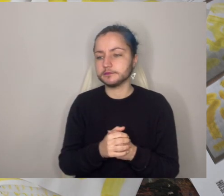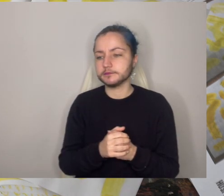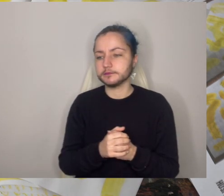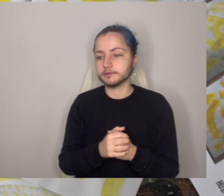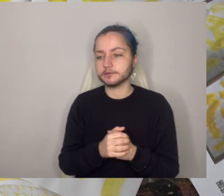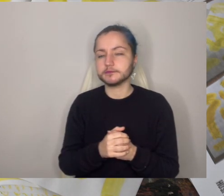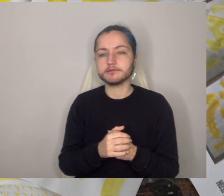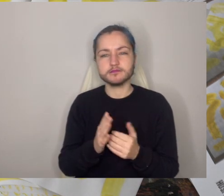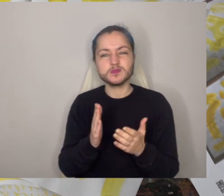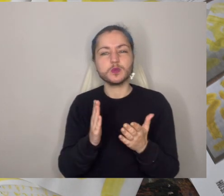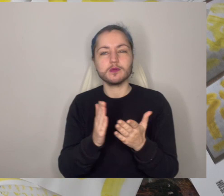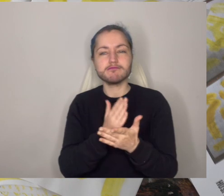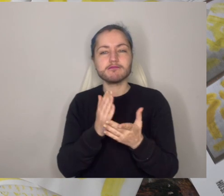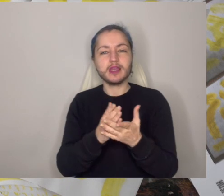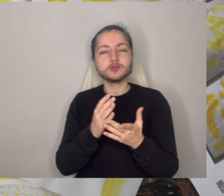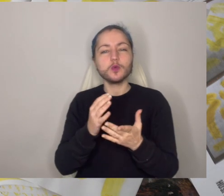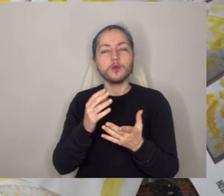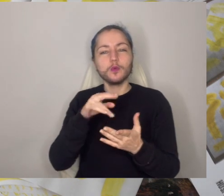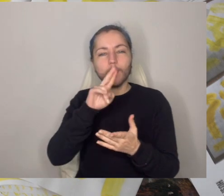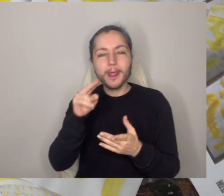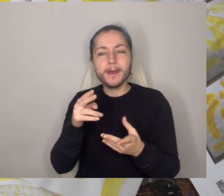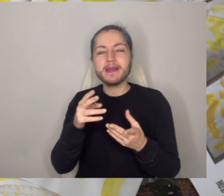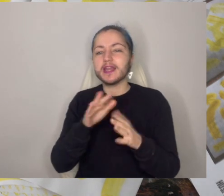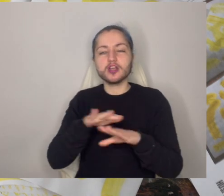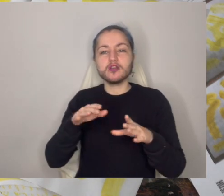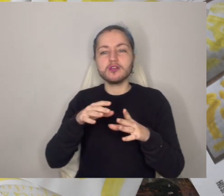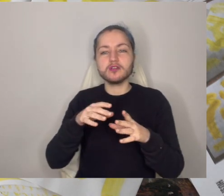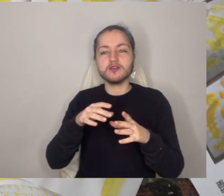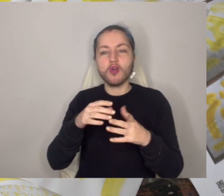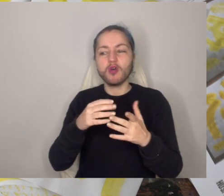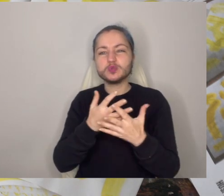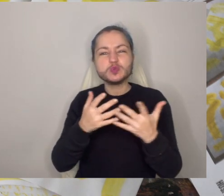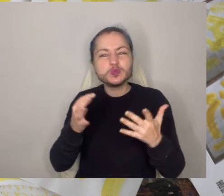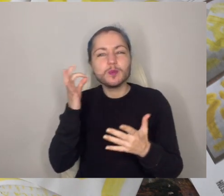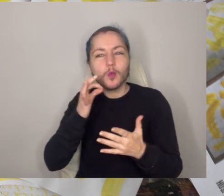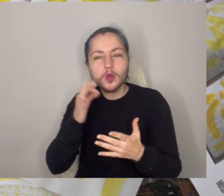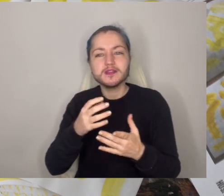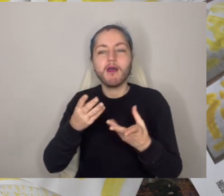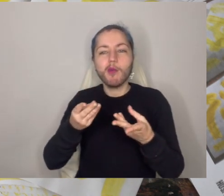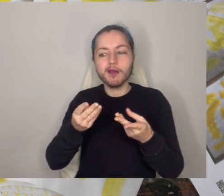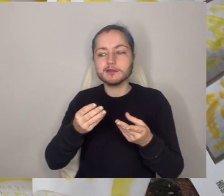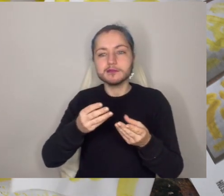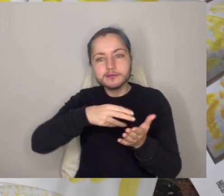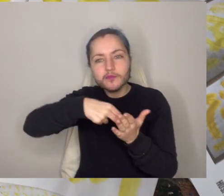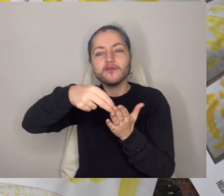too watery, because we still want a nice strong colour. So I just dab it on